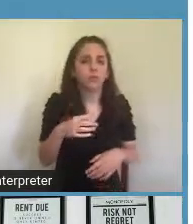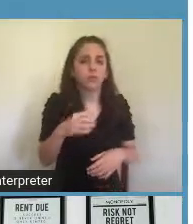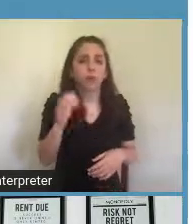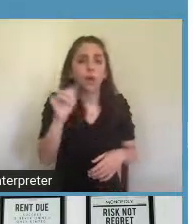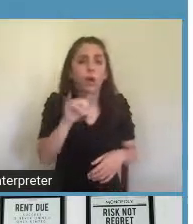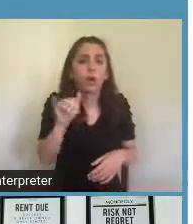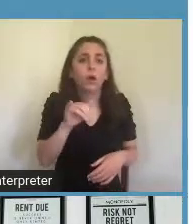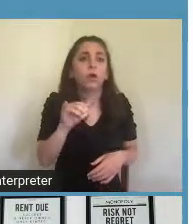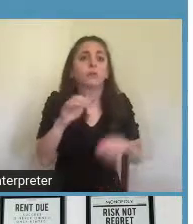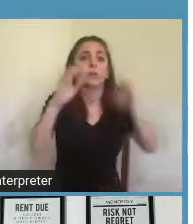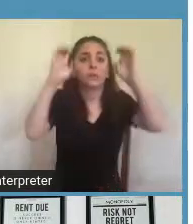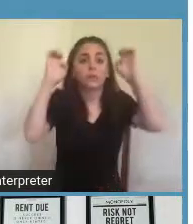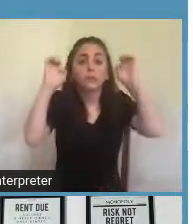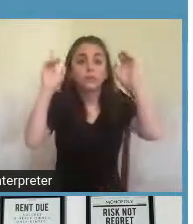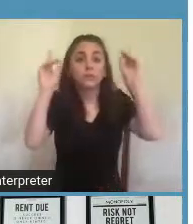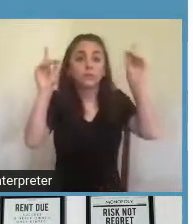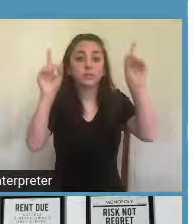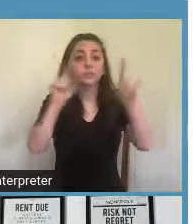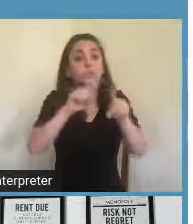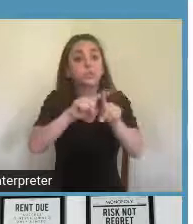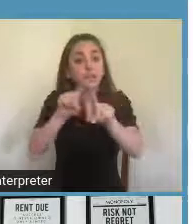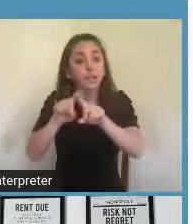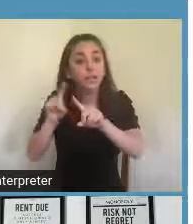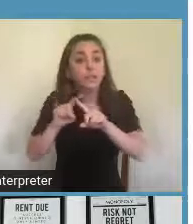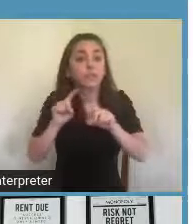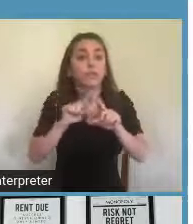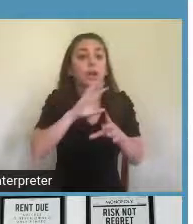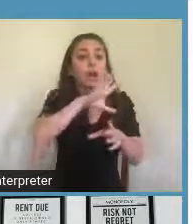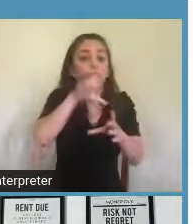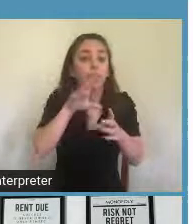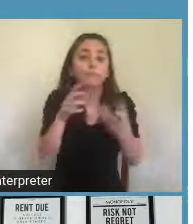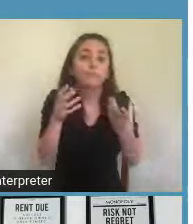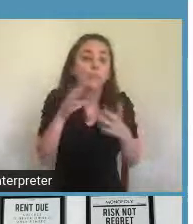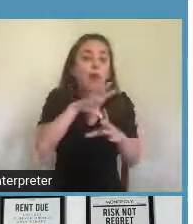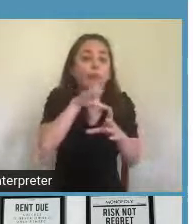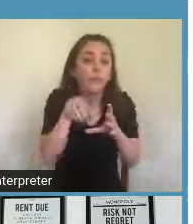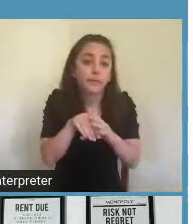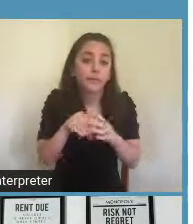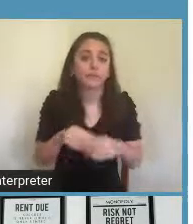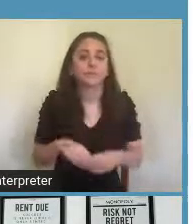of different scopes of inclusion.